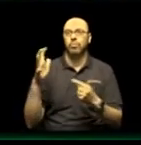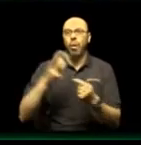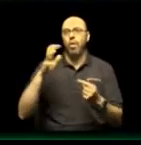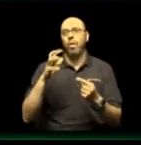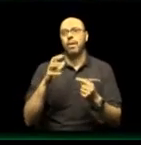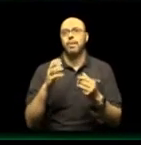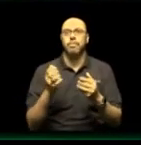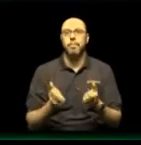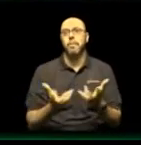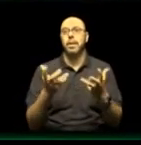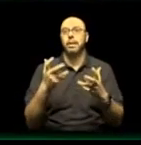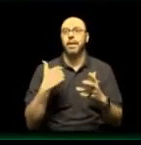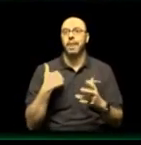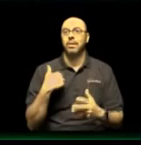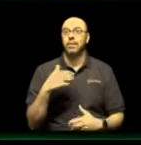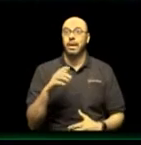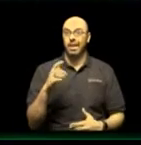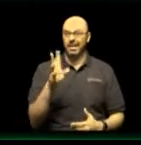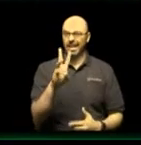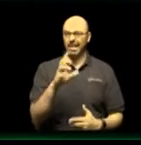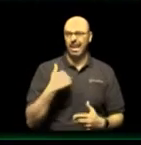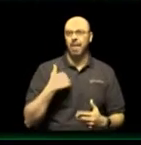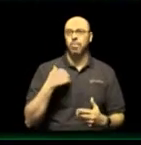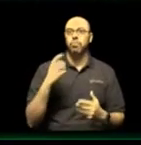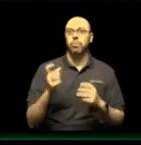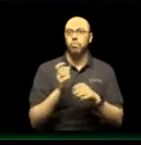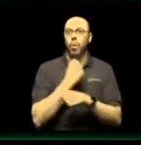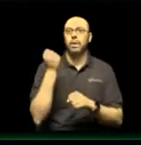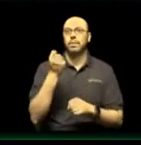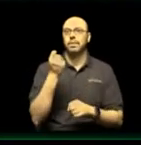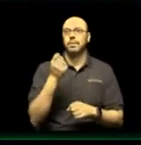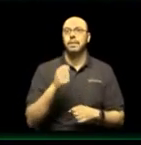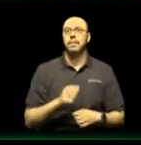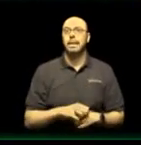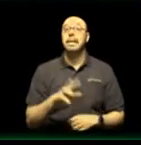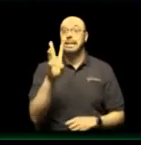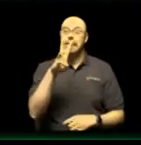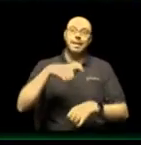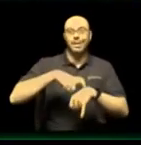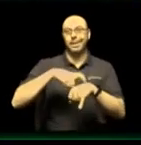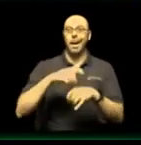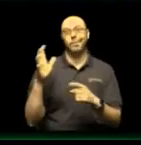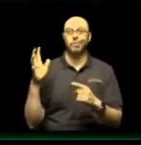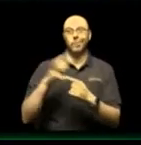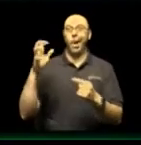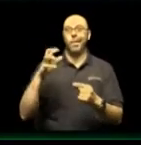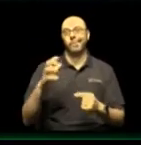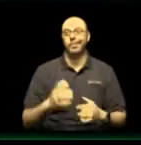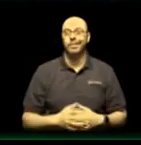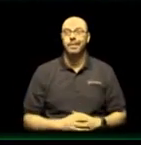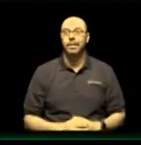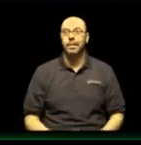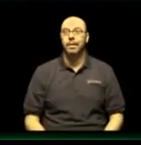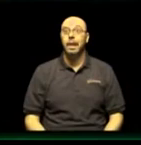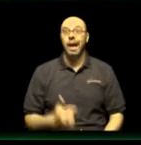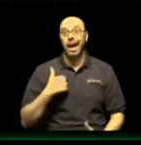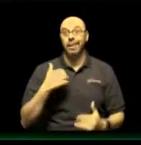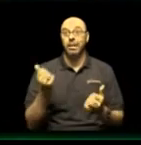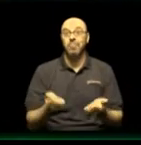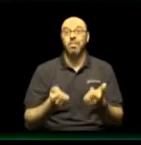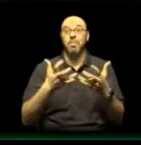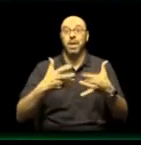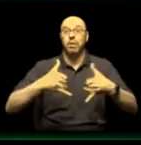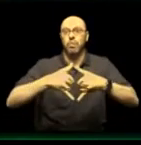championships in go-karting. Wow. 6-time champions. And I have tons of trophies in my room,